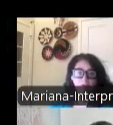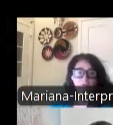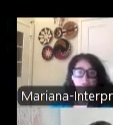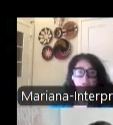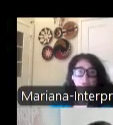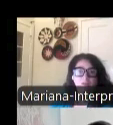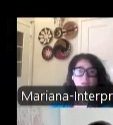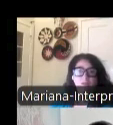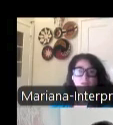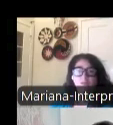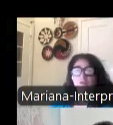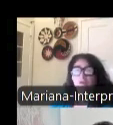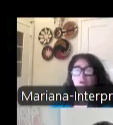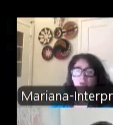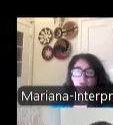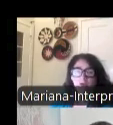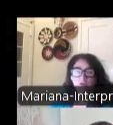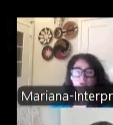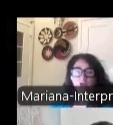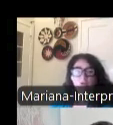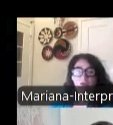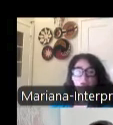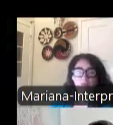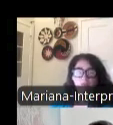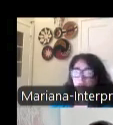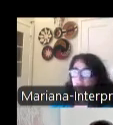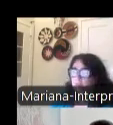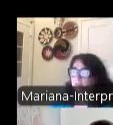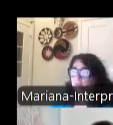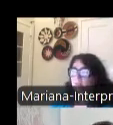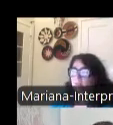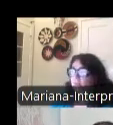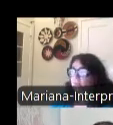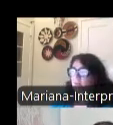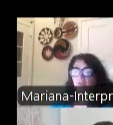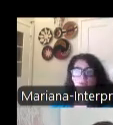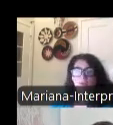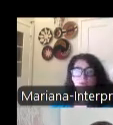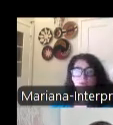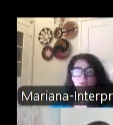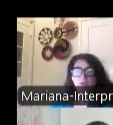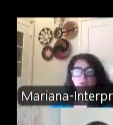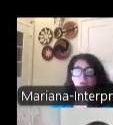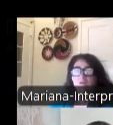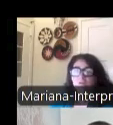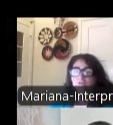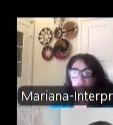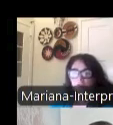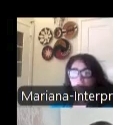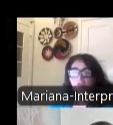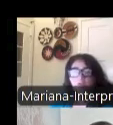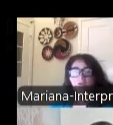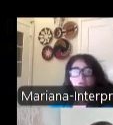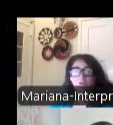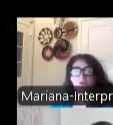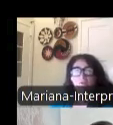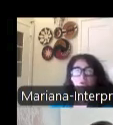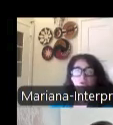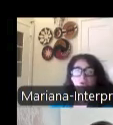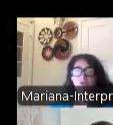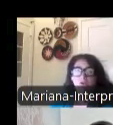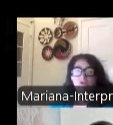potential interventions. This was an extension of an earlier project called ArcStorm, and so we called it